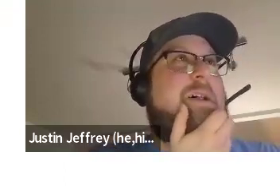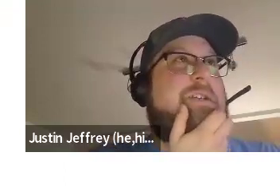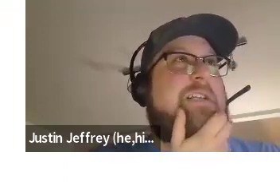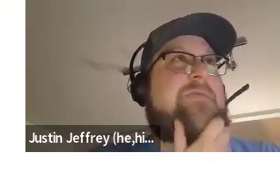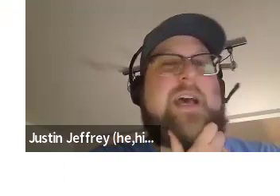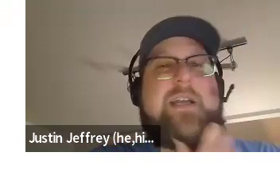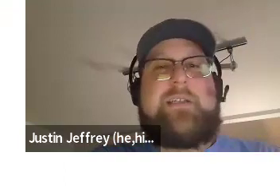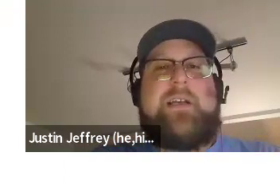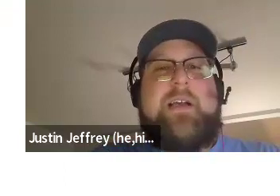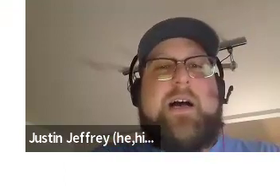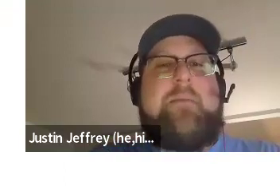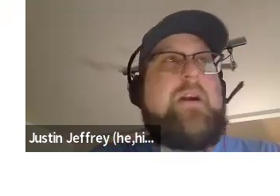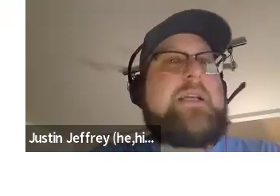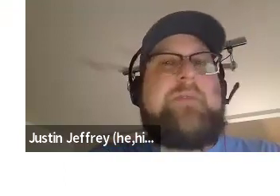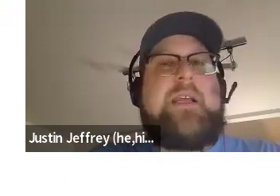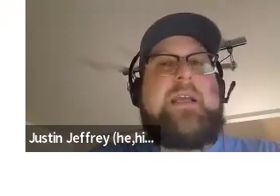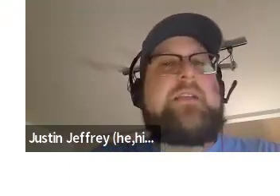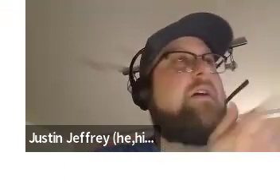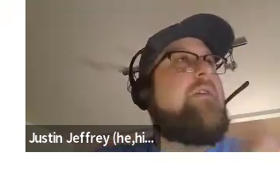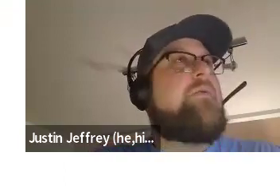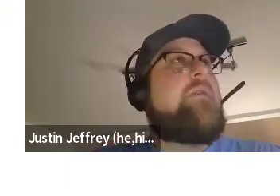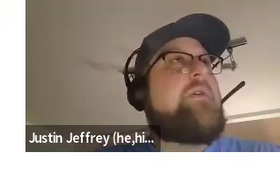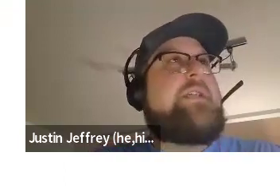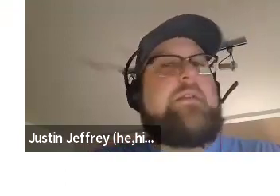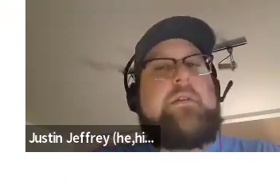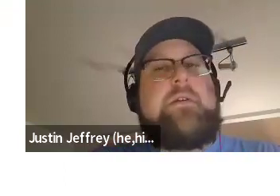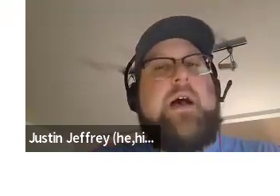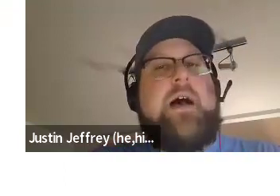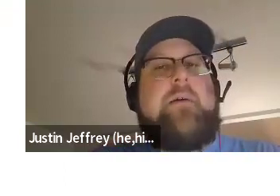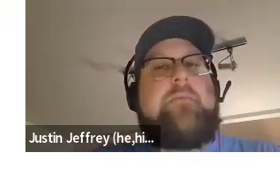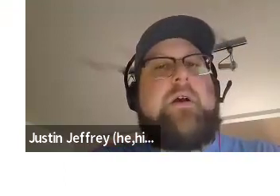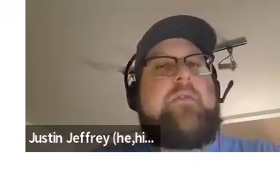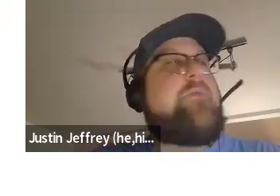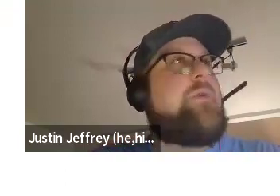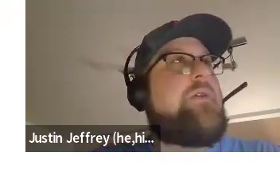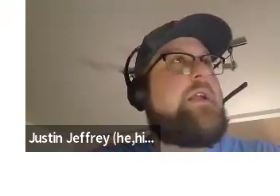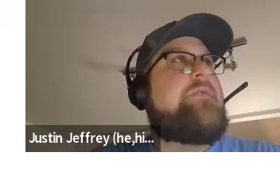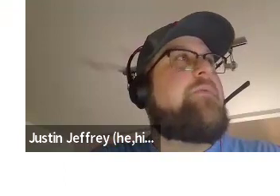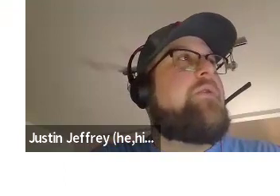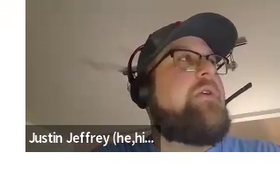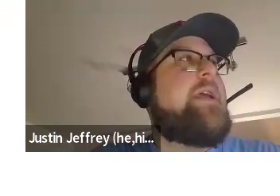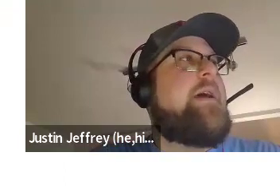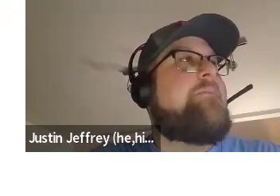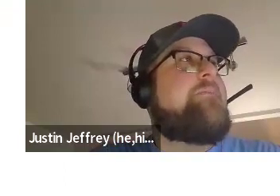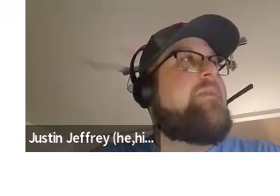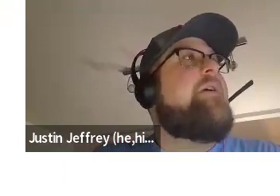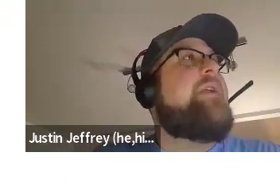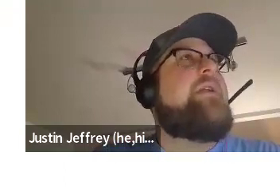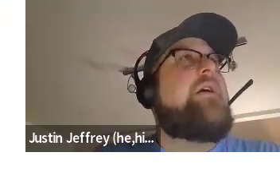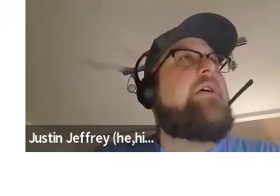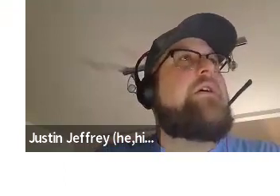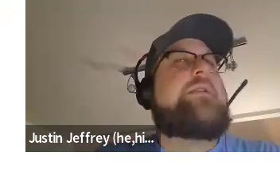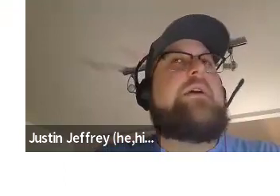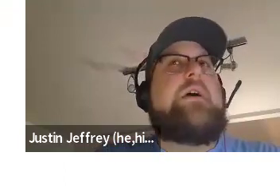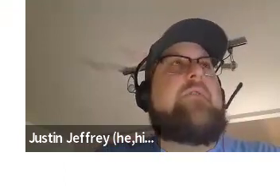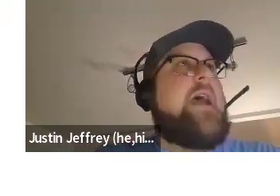So I apologize for that. But our next meeting is on February 14th, 3:30 to 4:30 p.m. We pivoted